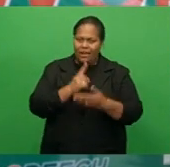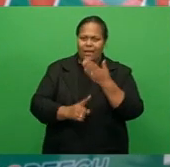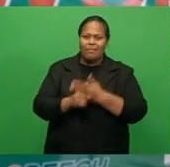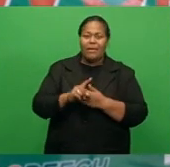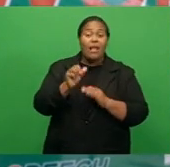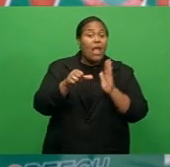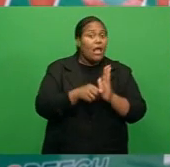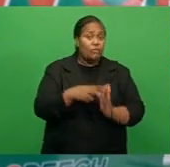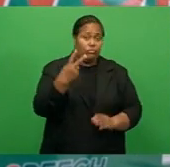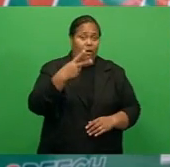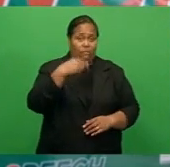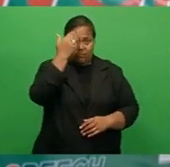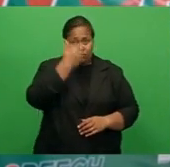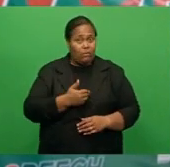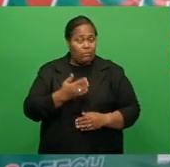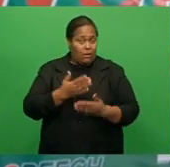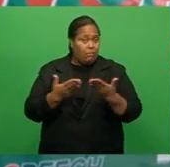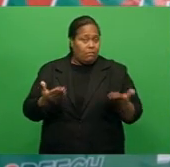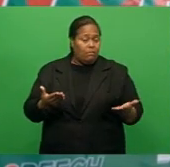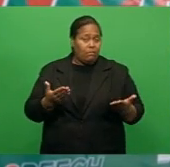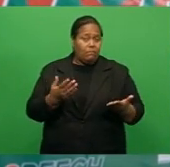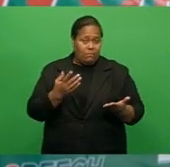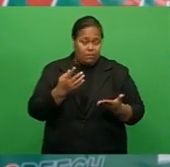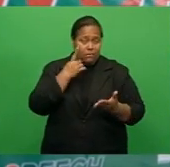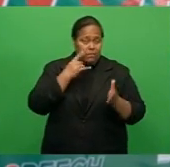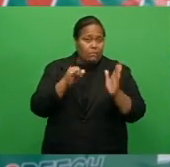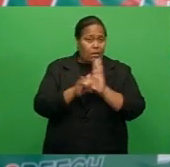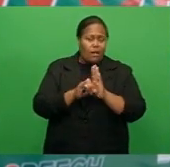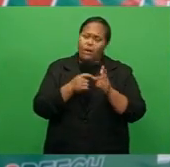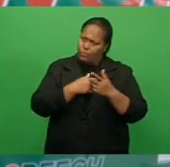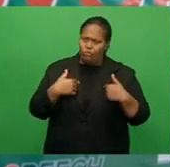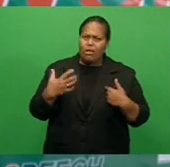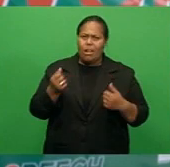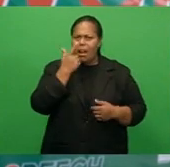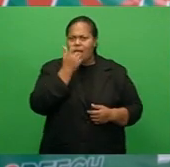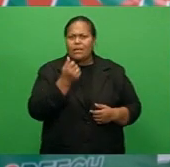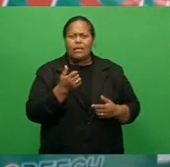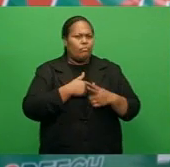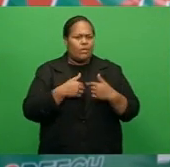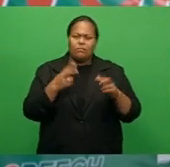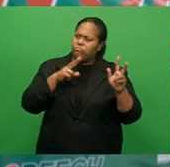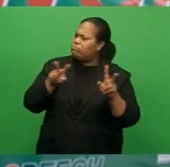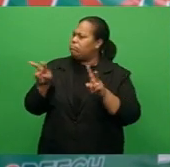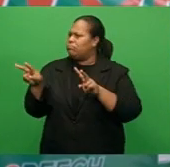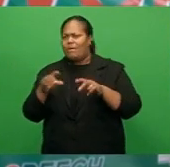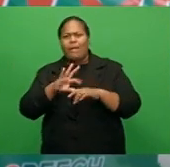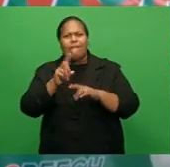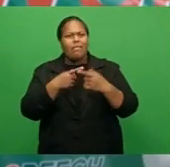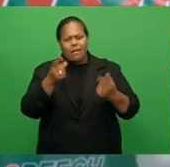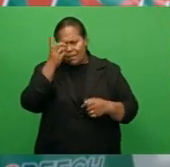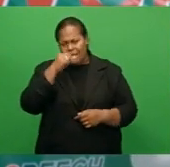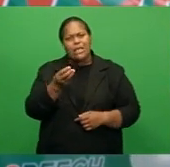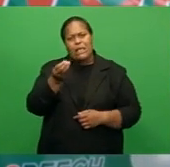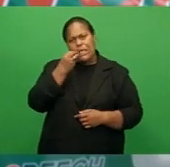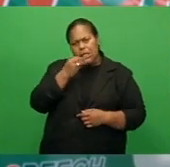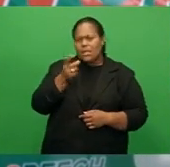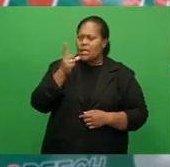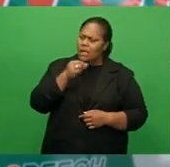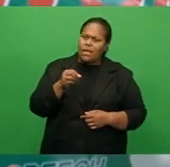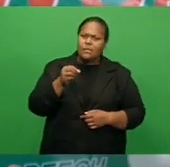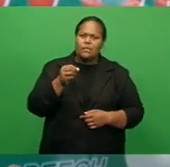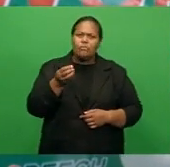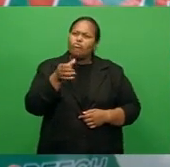heard. We have the luxury of having everything around us that we are eating. We have the luxury of drinking whatever we want.